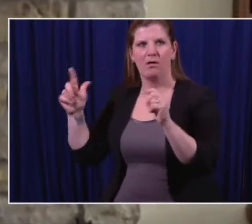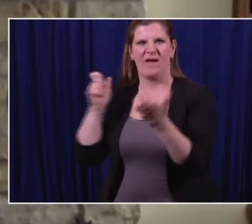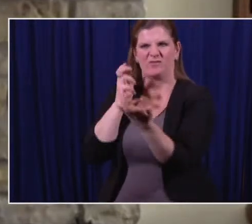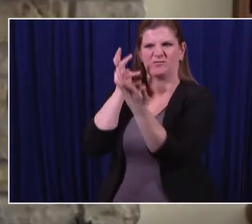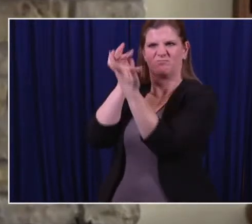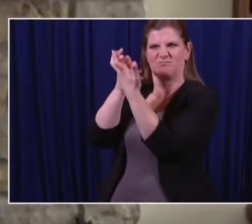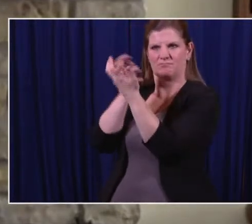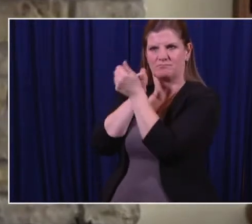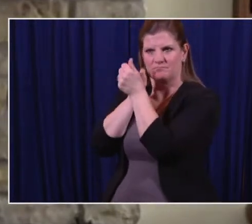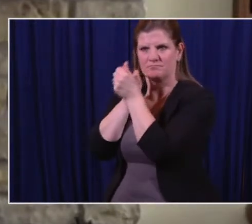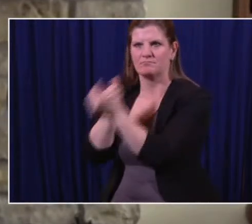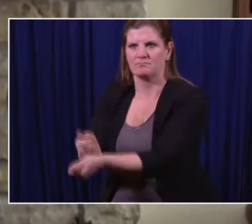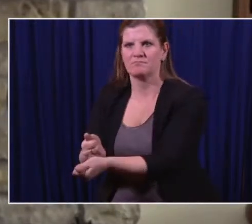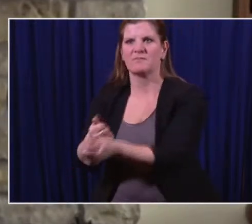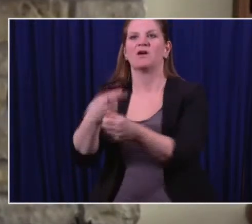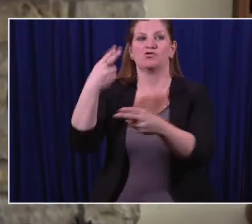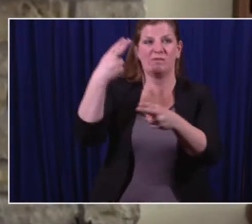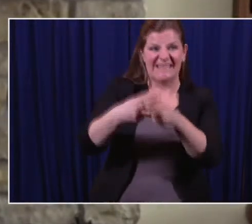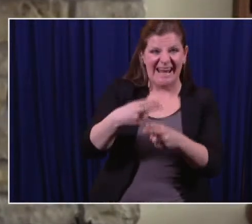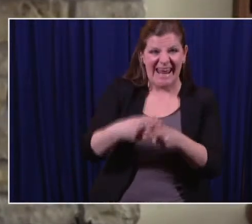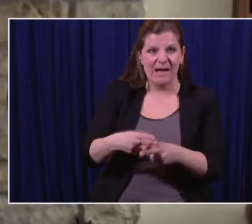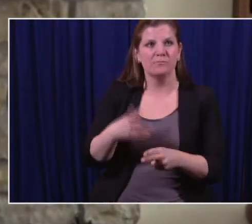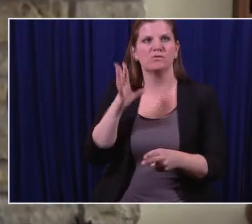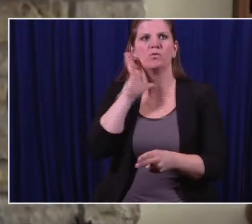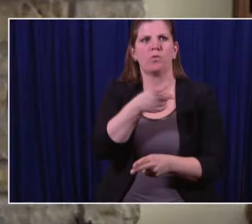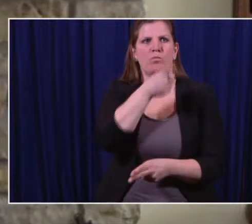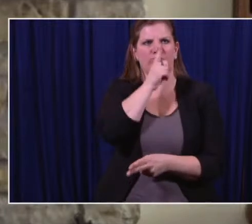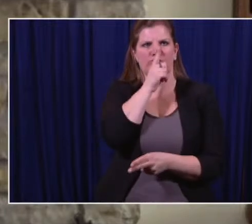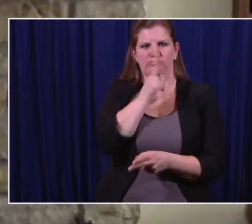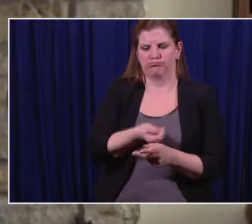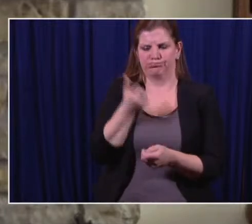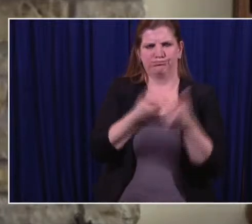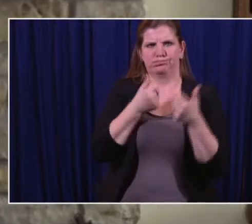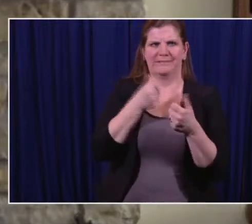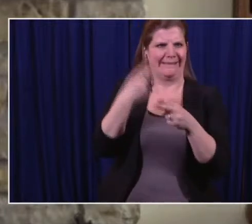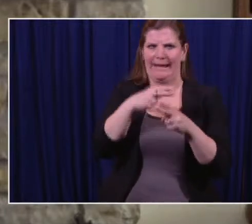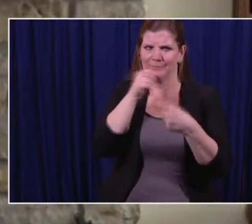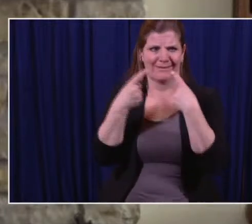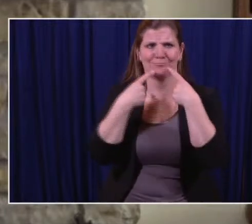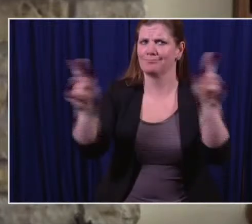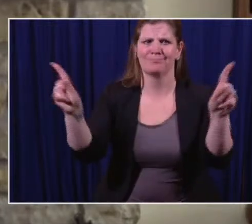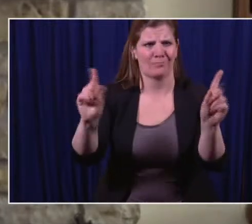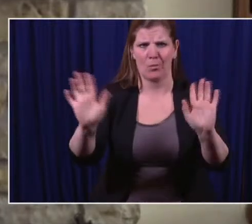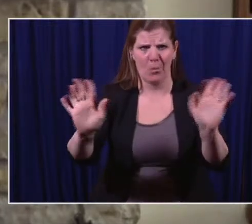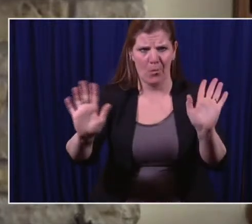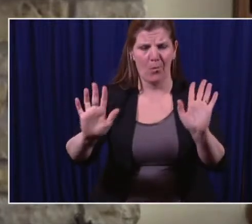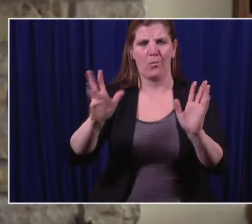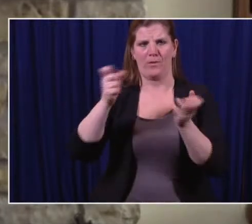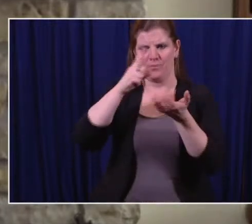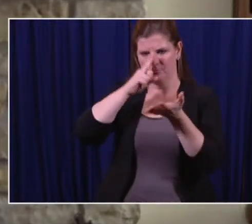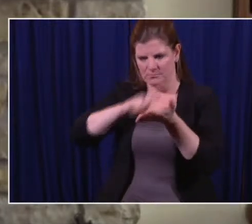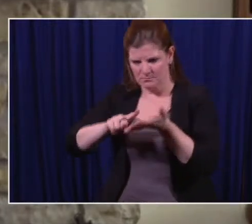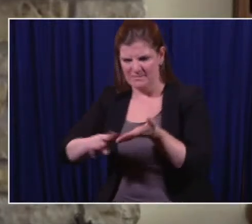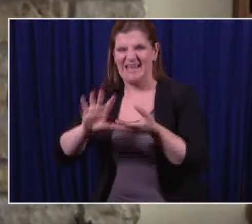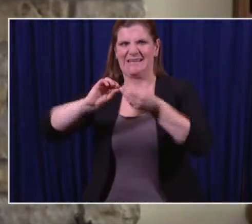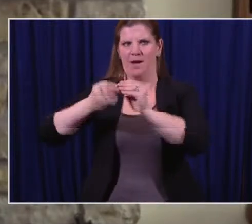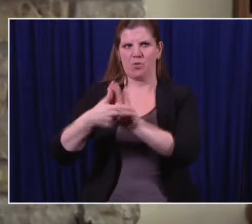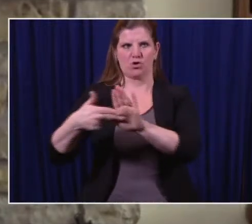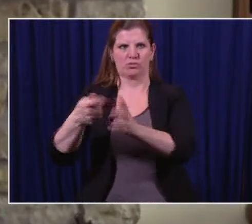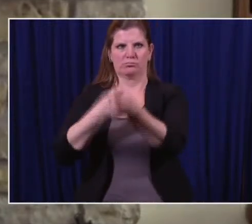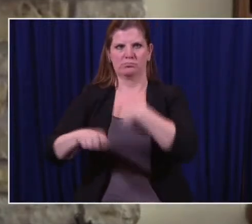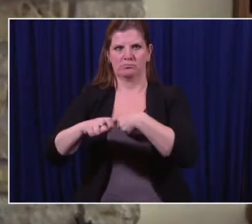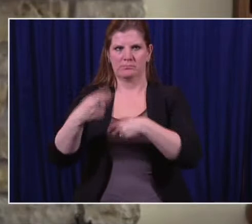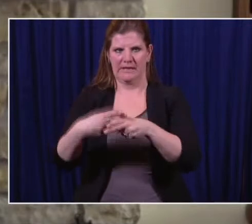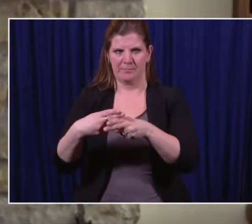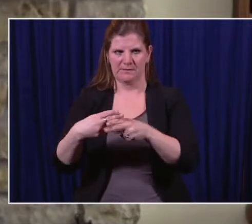process. Keith Faber's and his auditor's audit has been a productive process that is producing